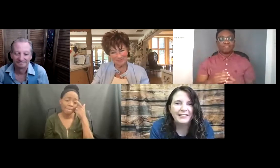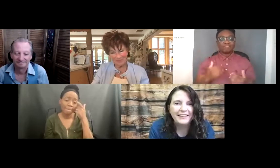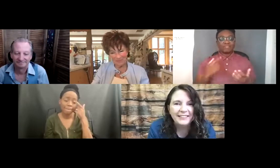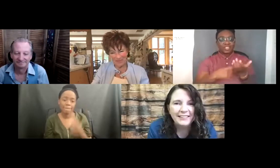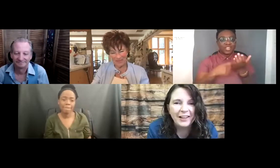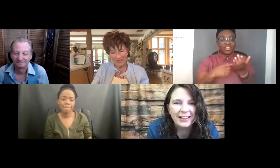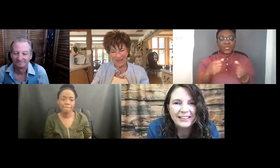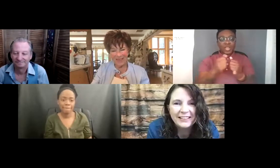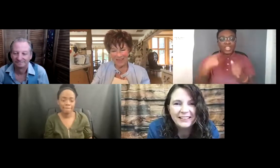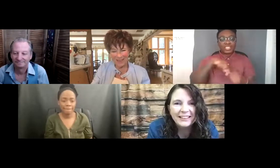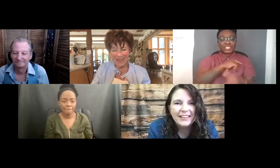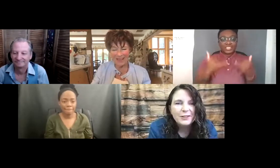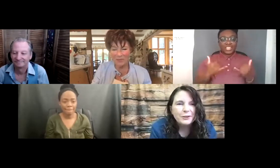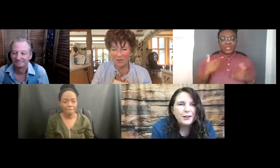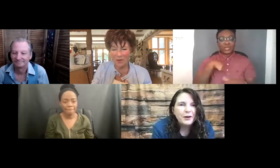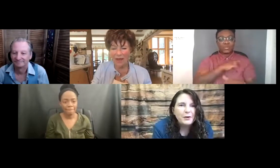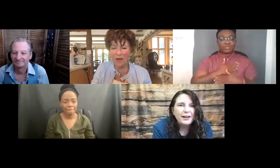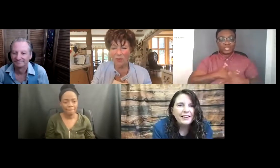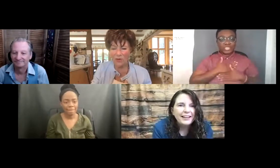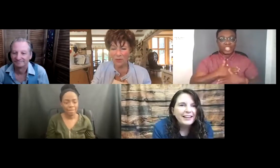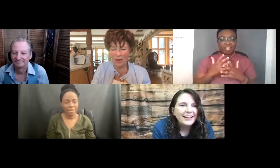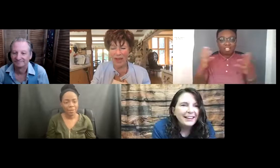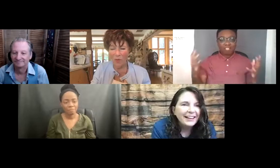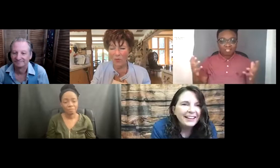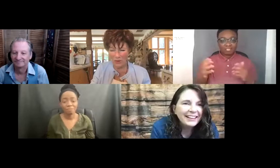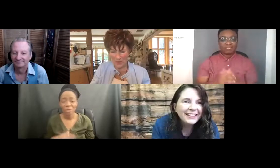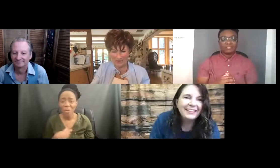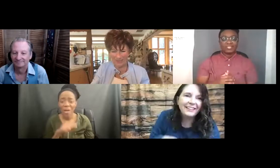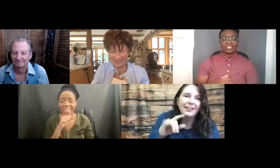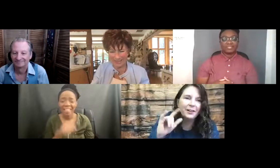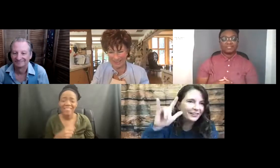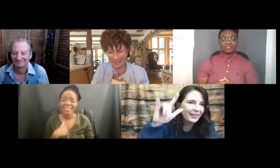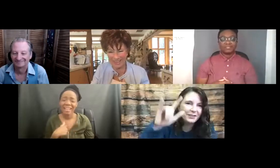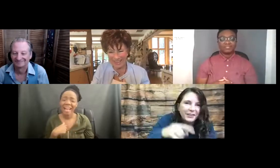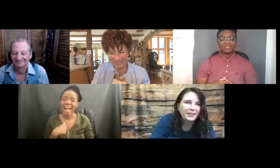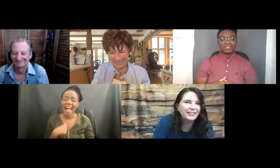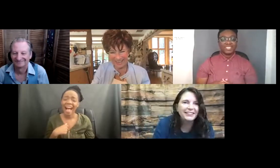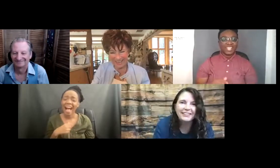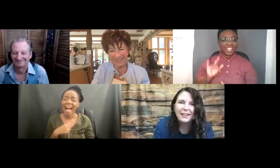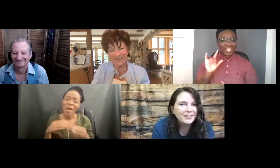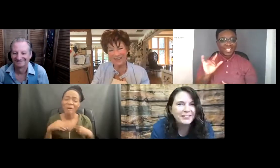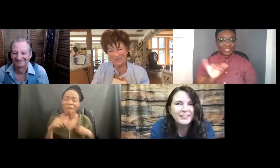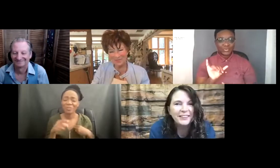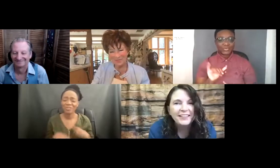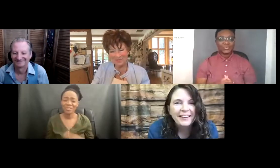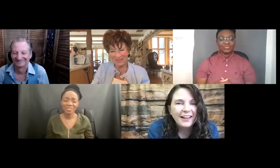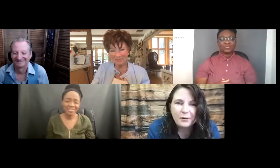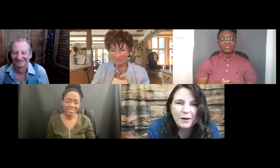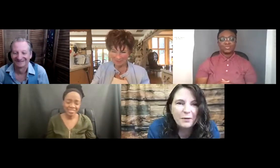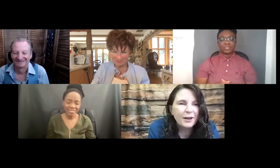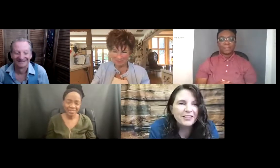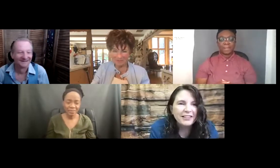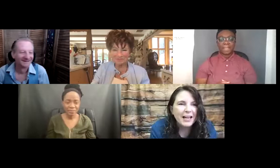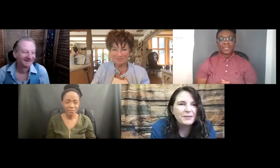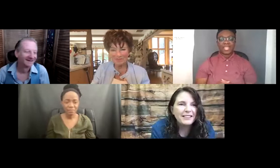appreciate it a lot. I love you. I own you. Oh, love you too. I